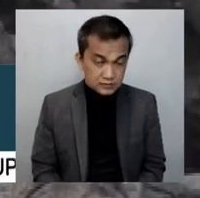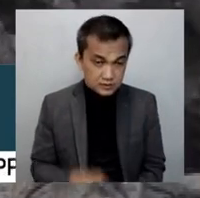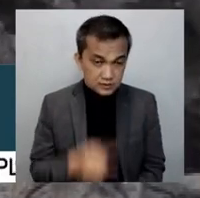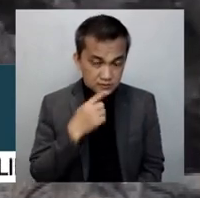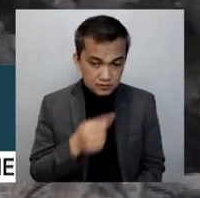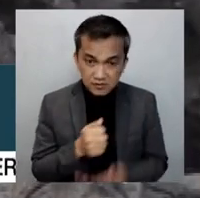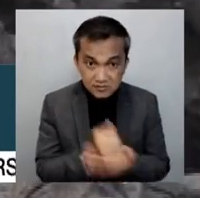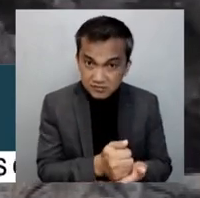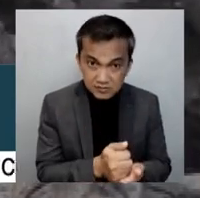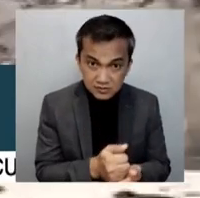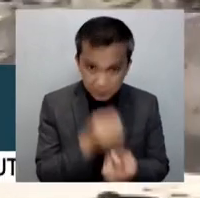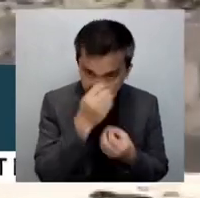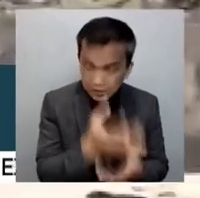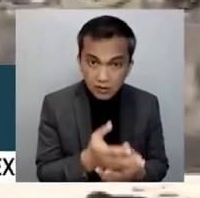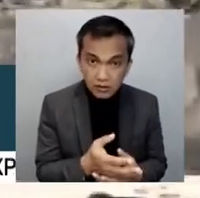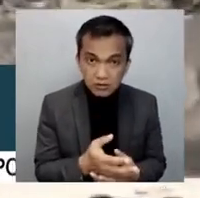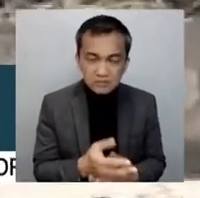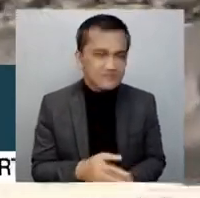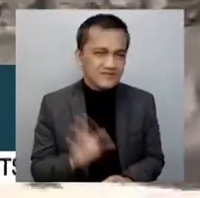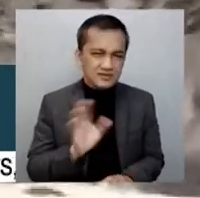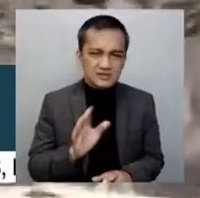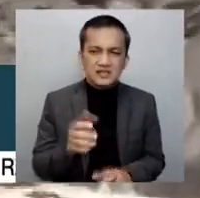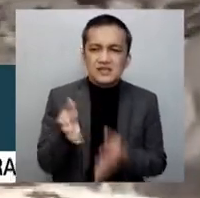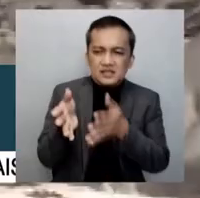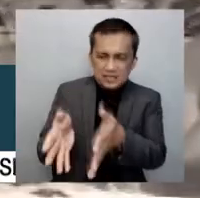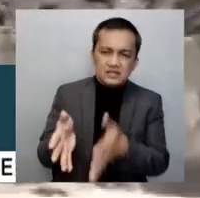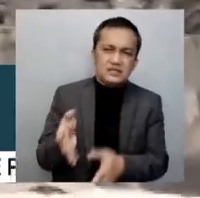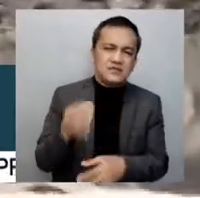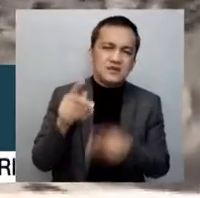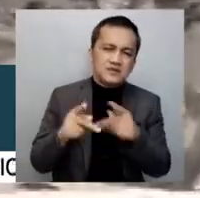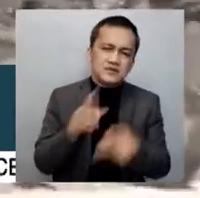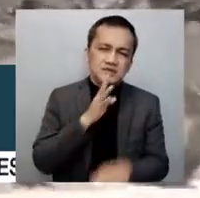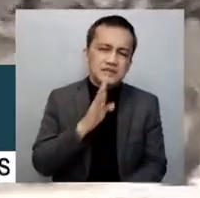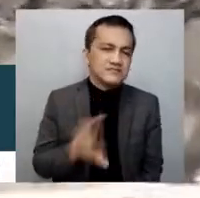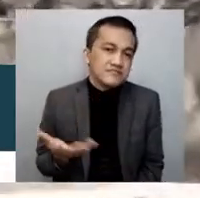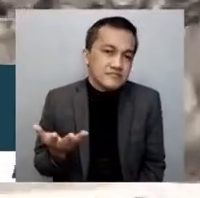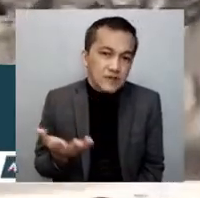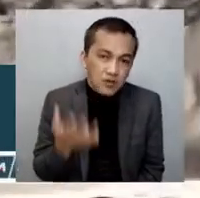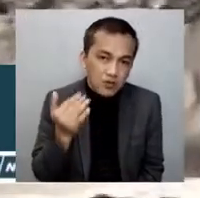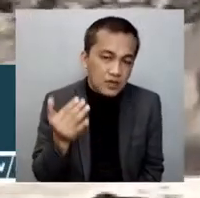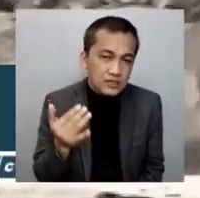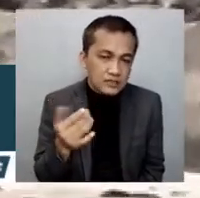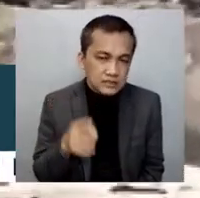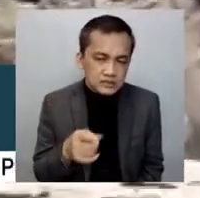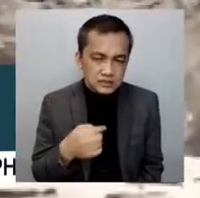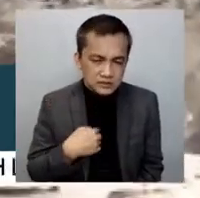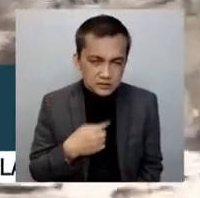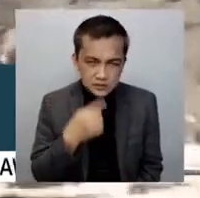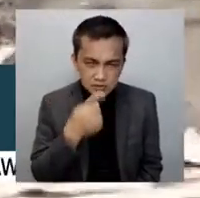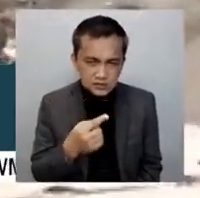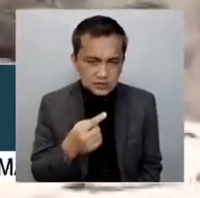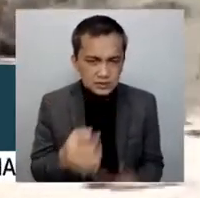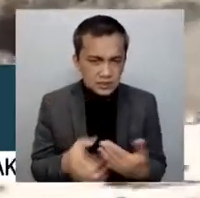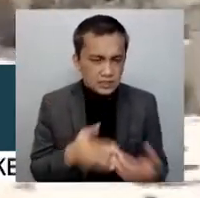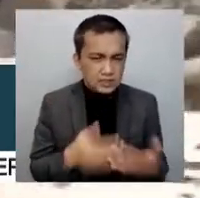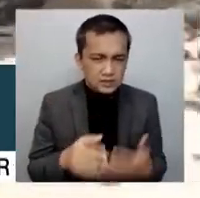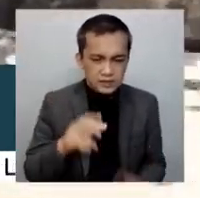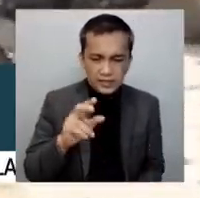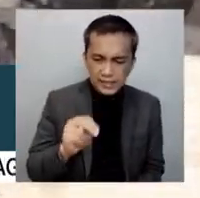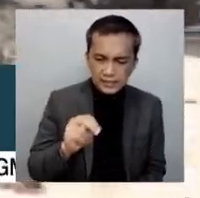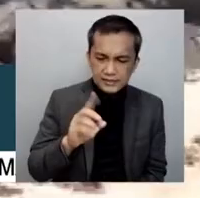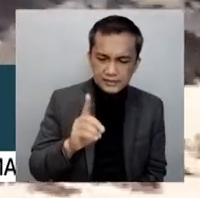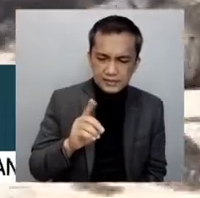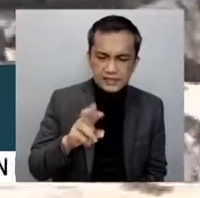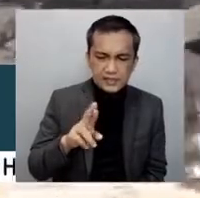her, let the people speak for themselves. Why, ma'am? I should say, even the MDRRMO of